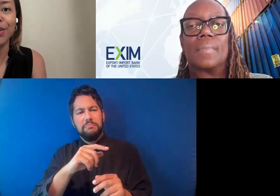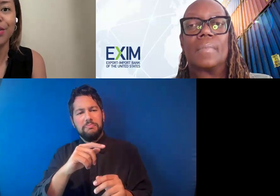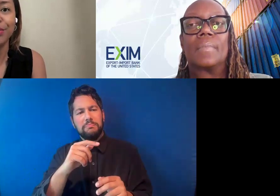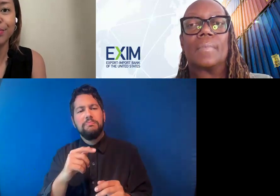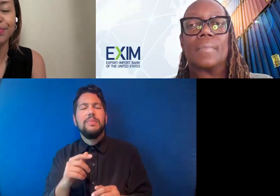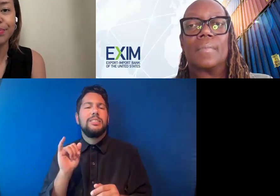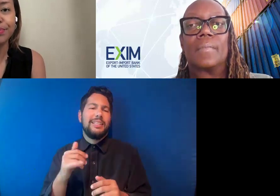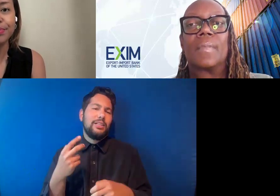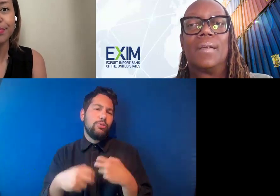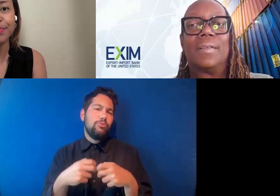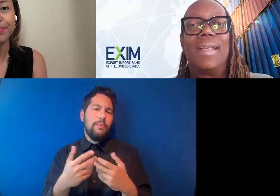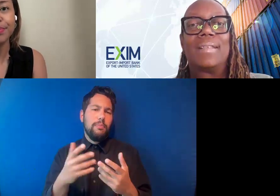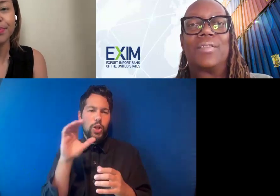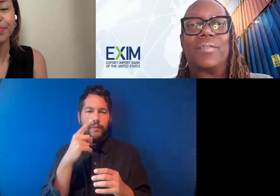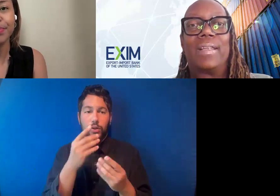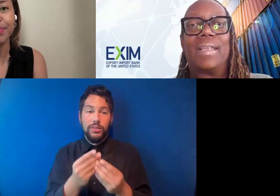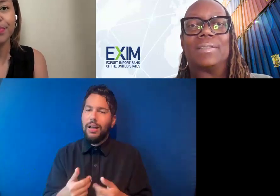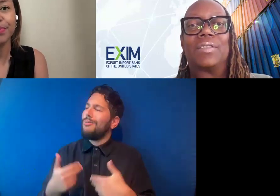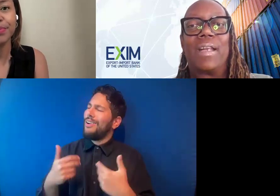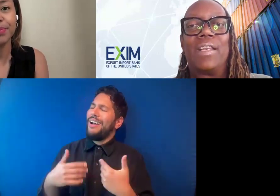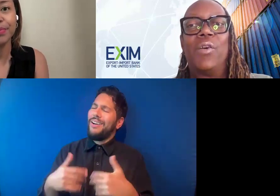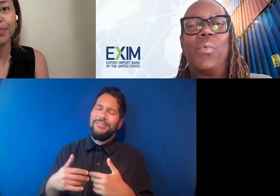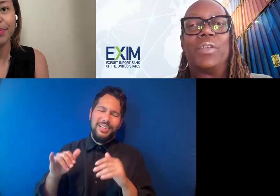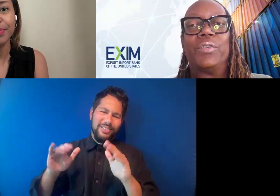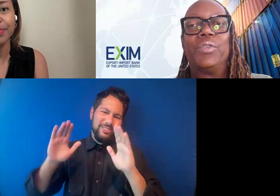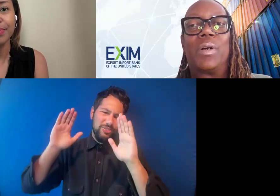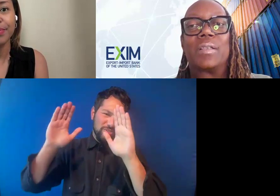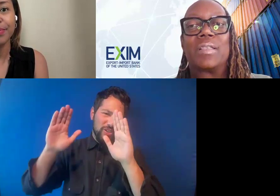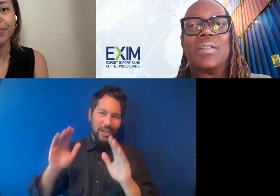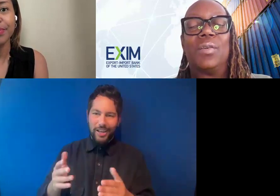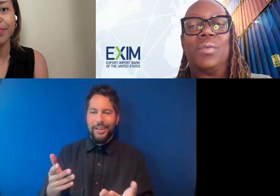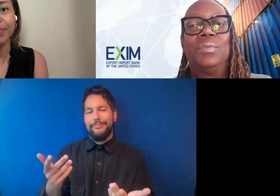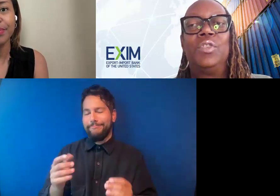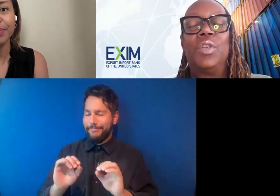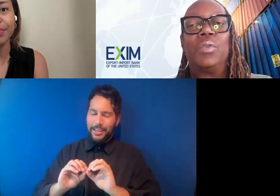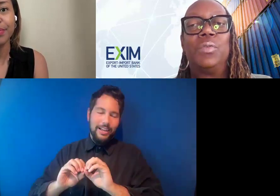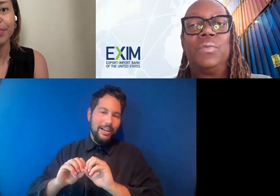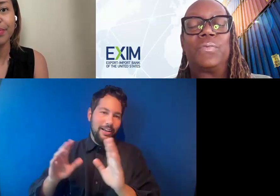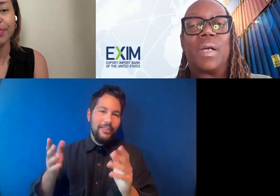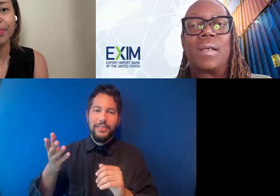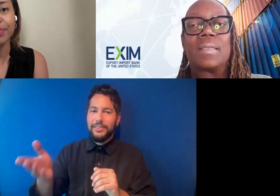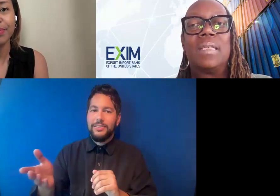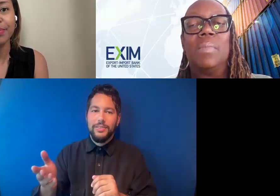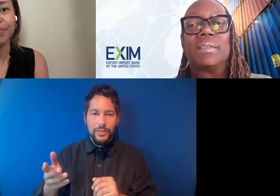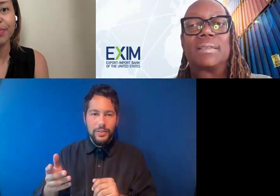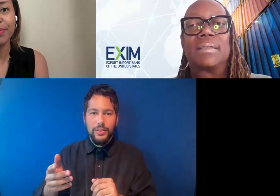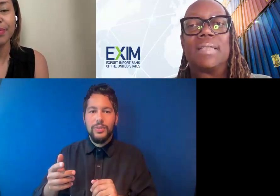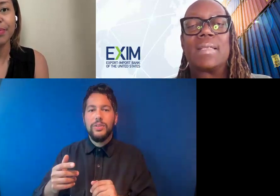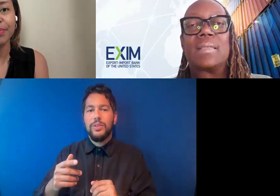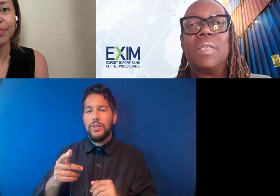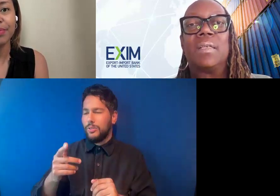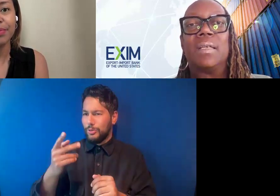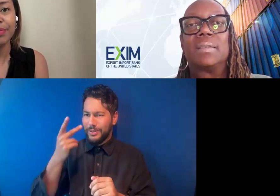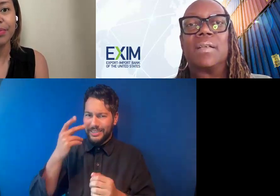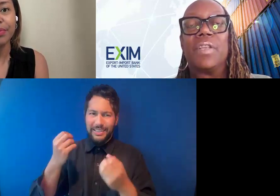was working to solve. Oh, that is great. That is great. And no wonder you are so, you've seen much